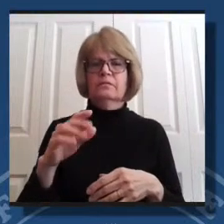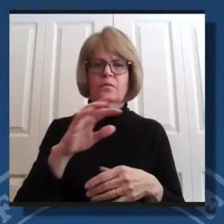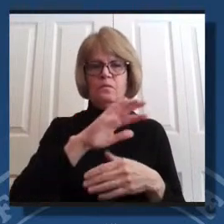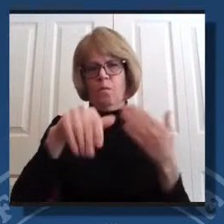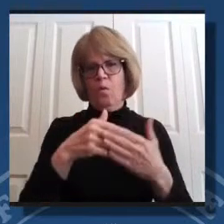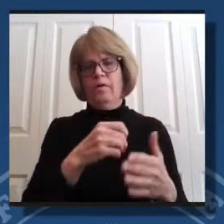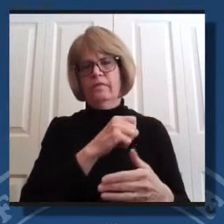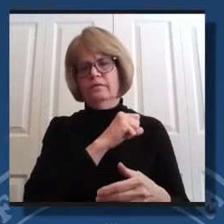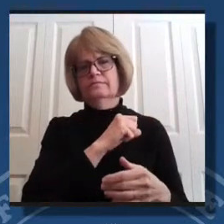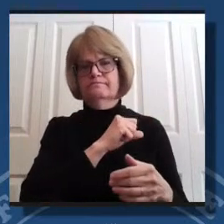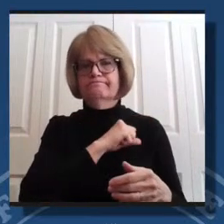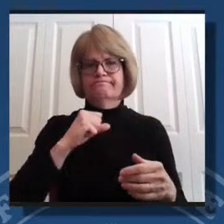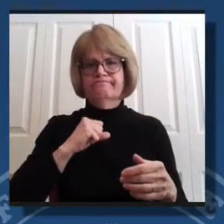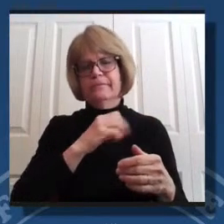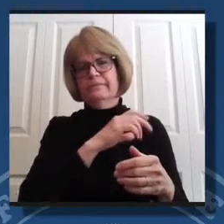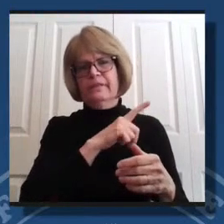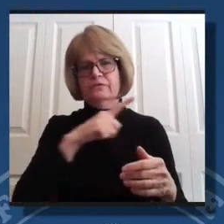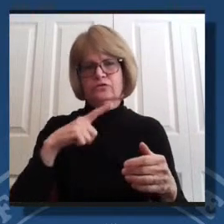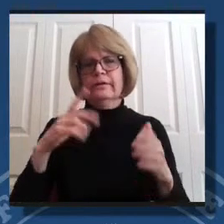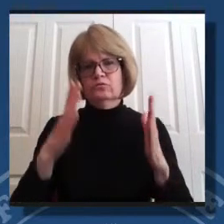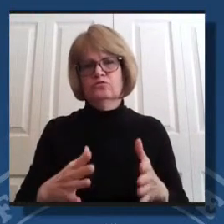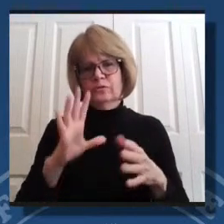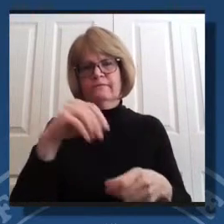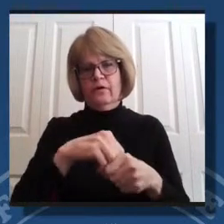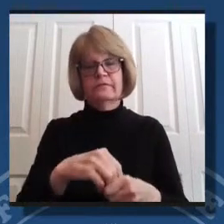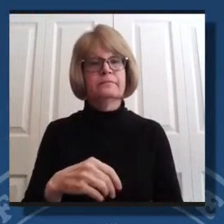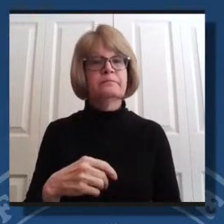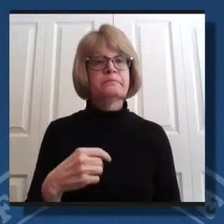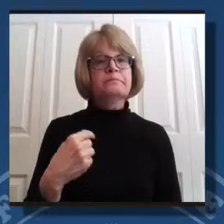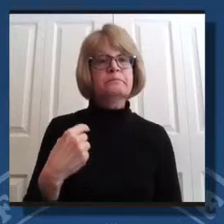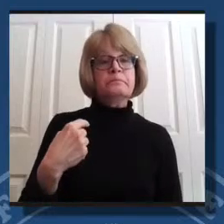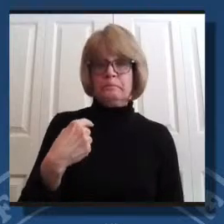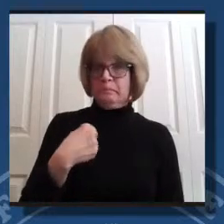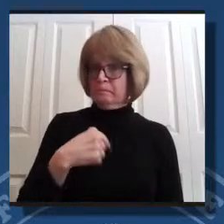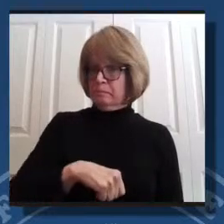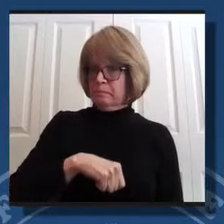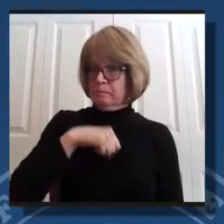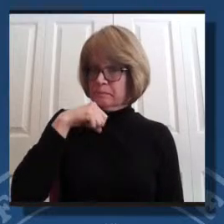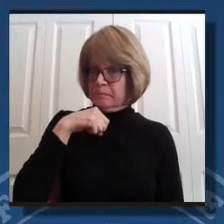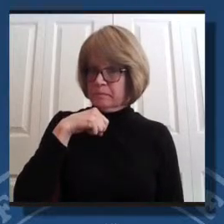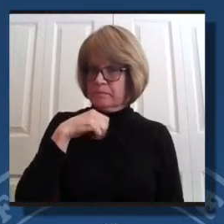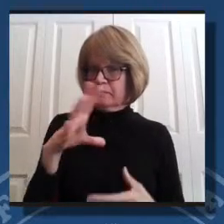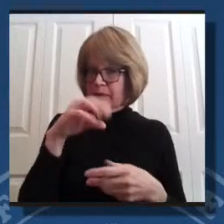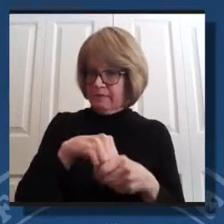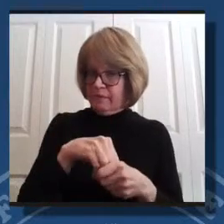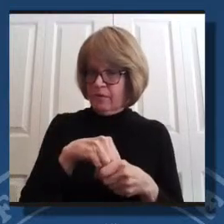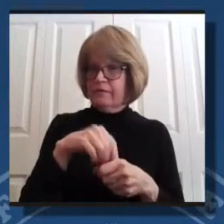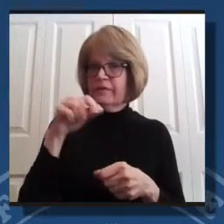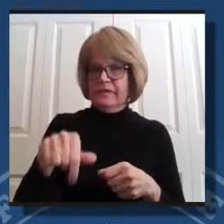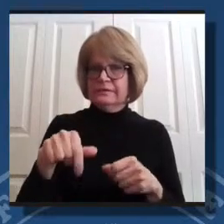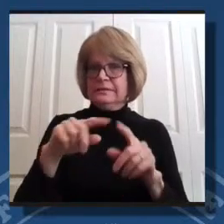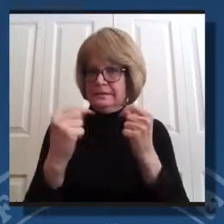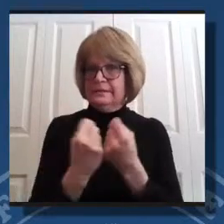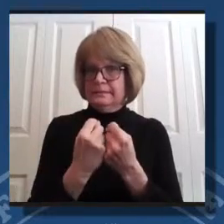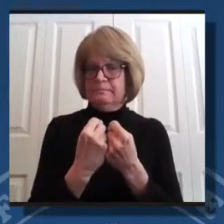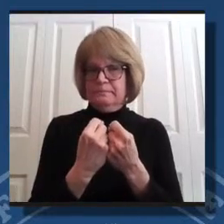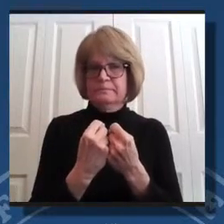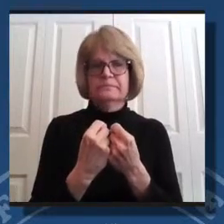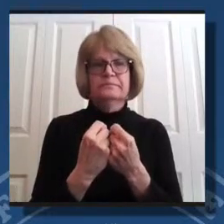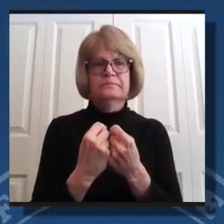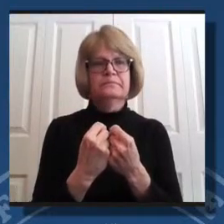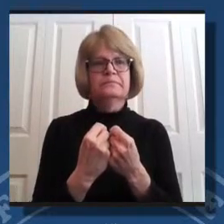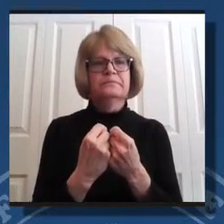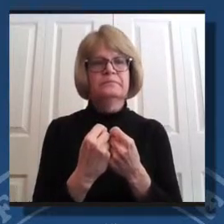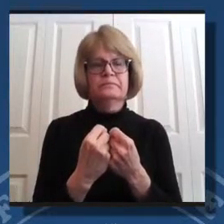Hastings. Thank you so much. I am very proud to be part of this legislative team of